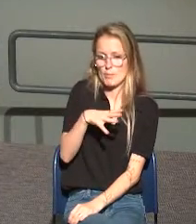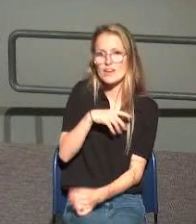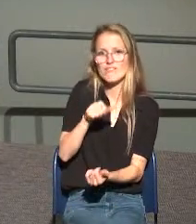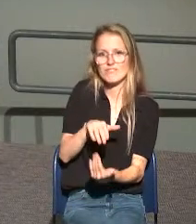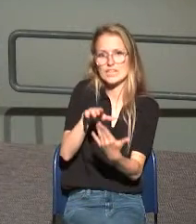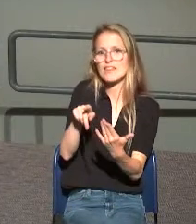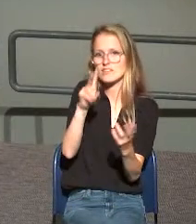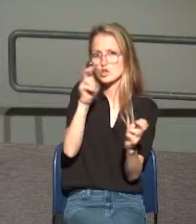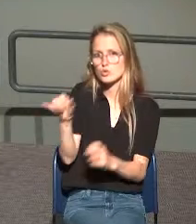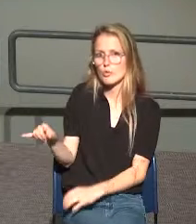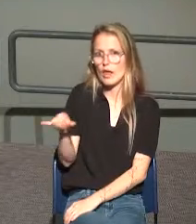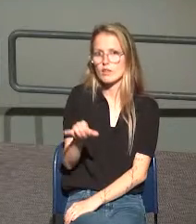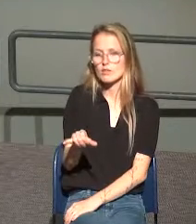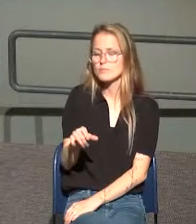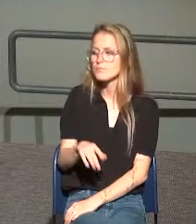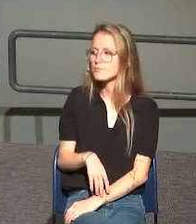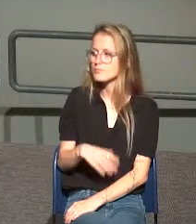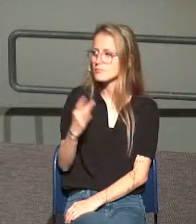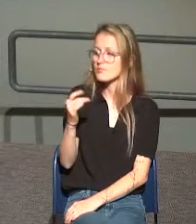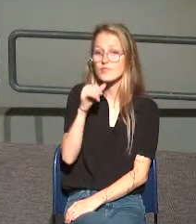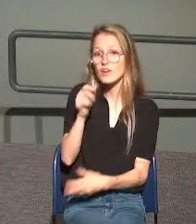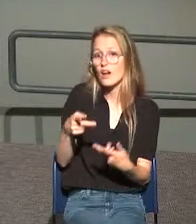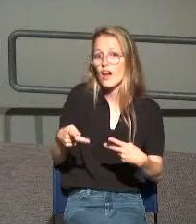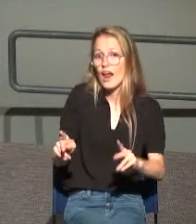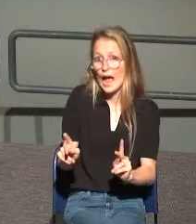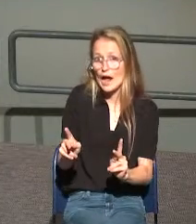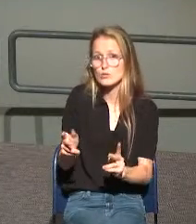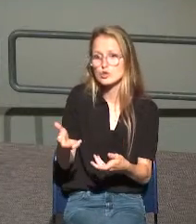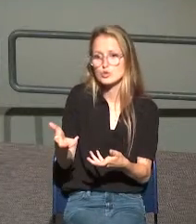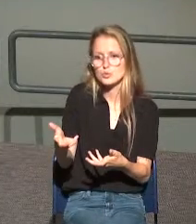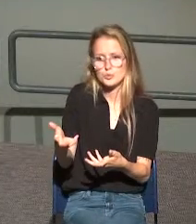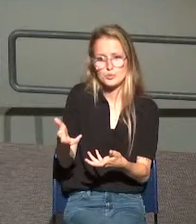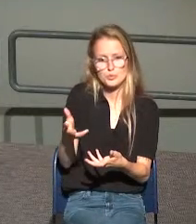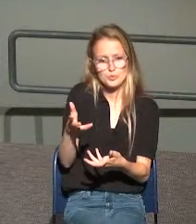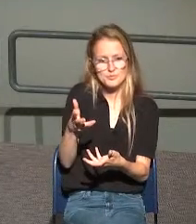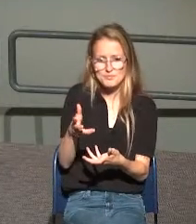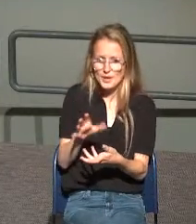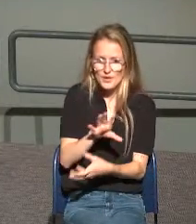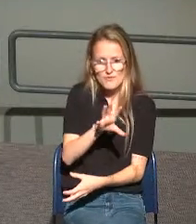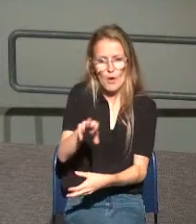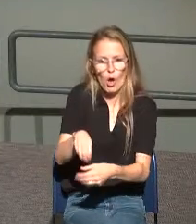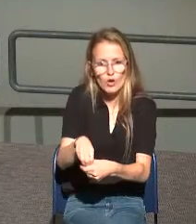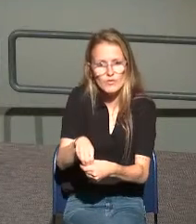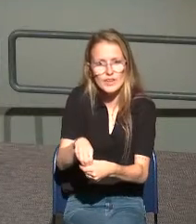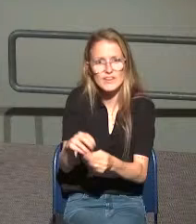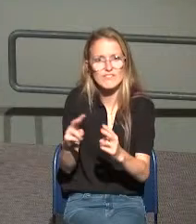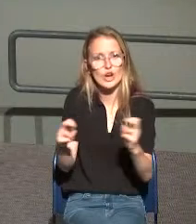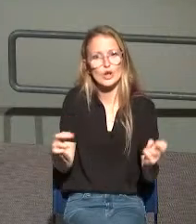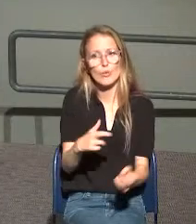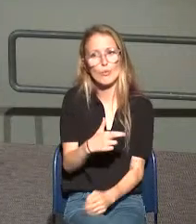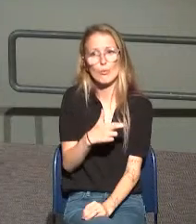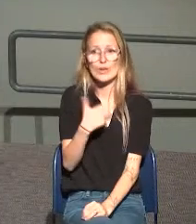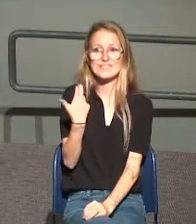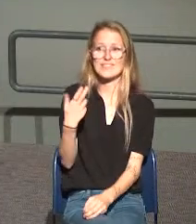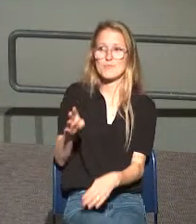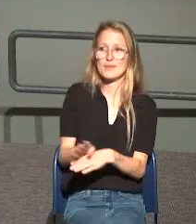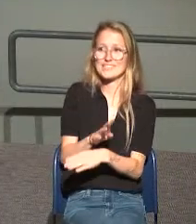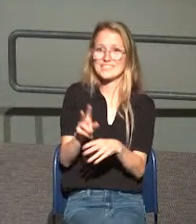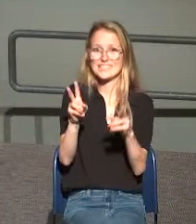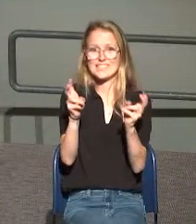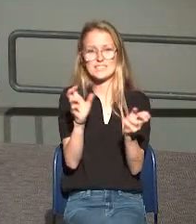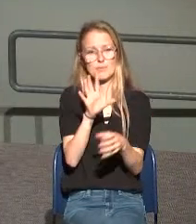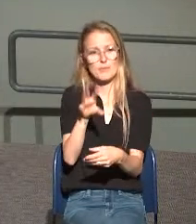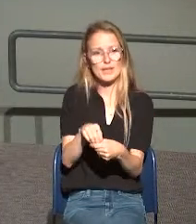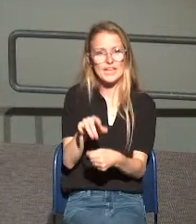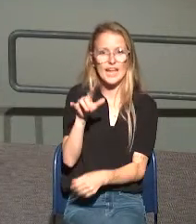faced because they were not allowed to engage in some of, the very risky business, of being a naval aviator. Landing